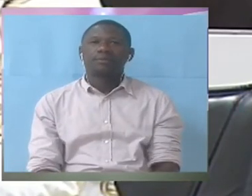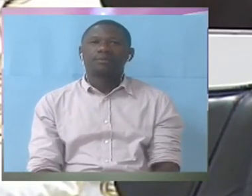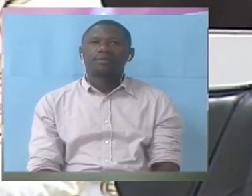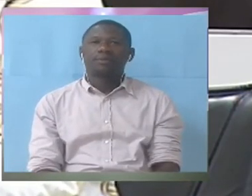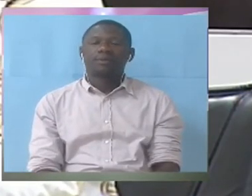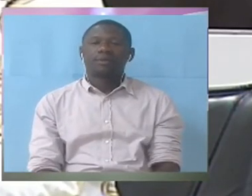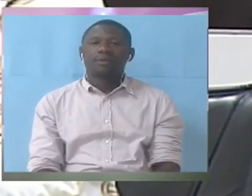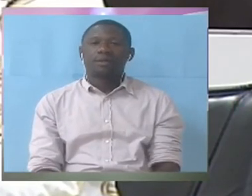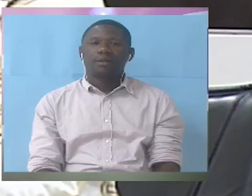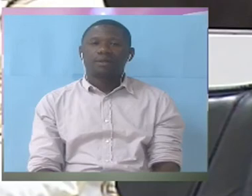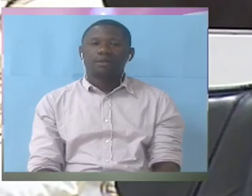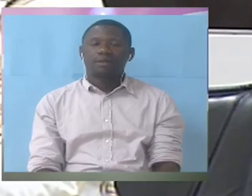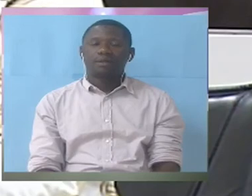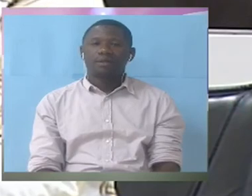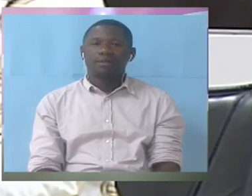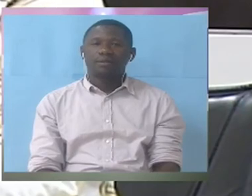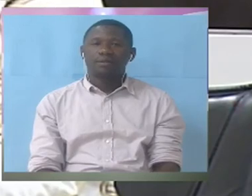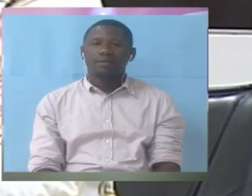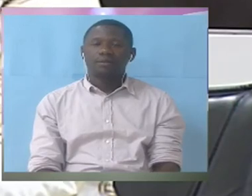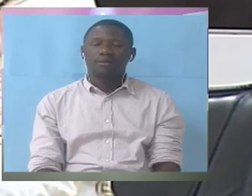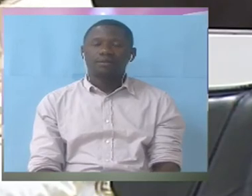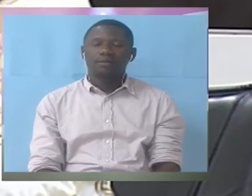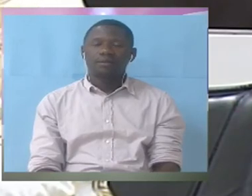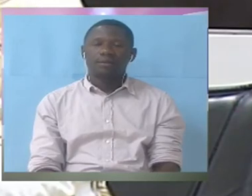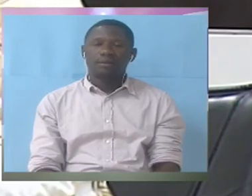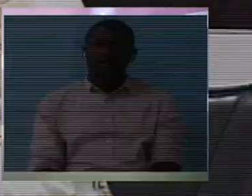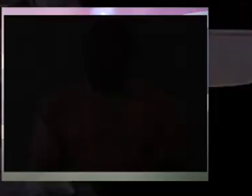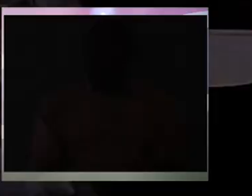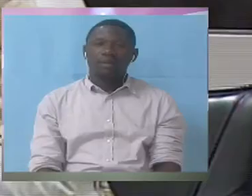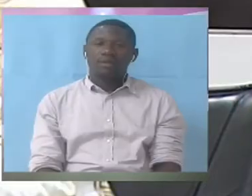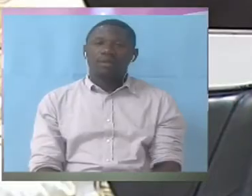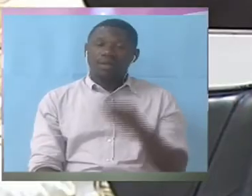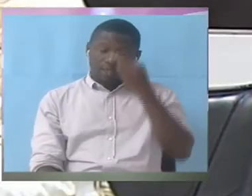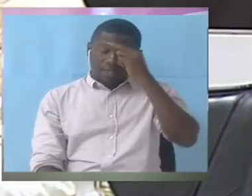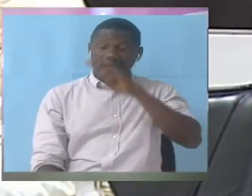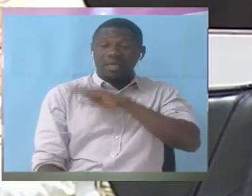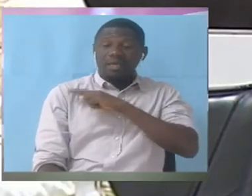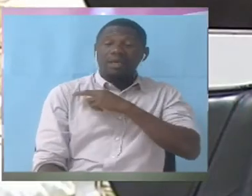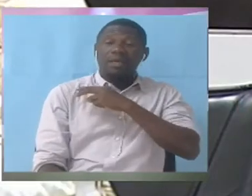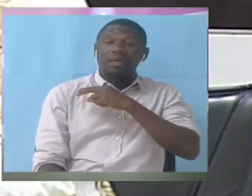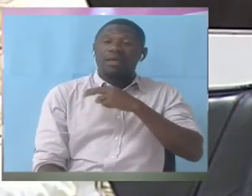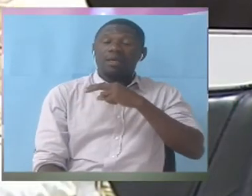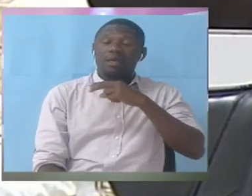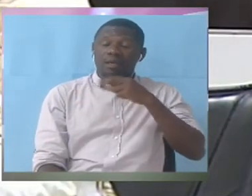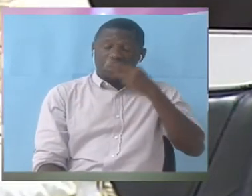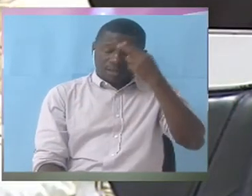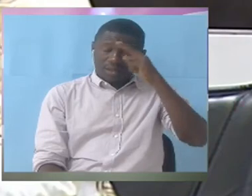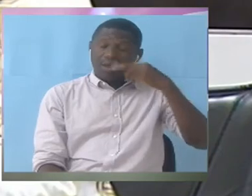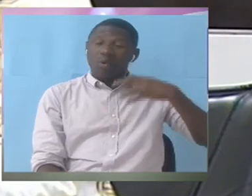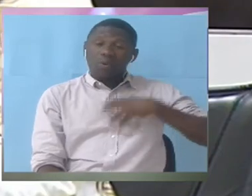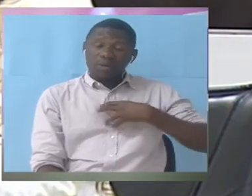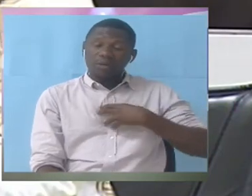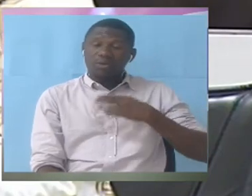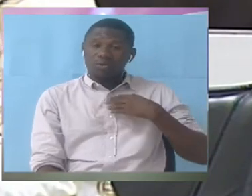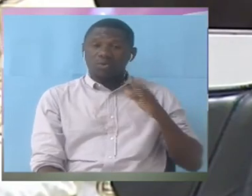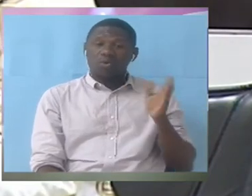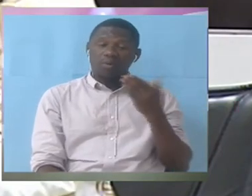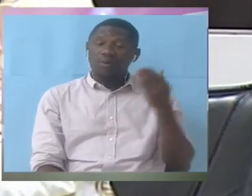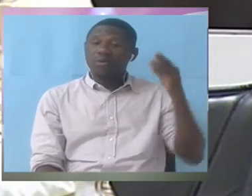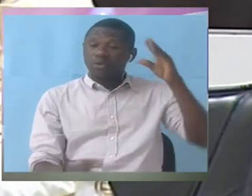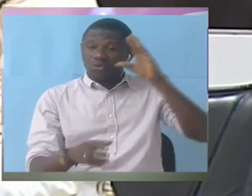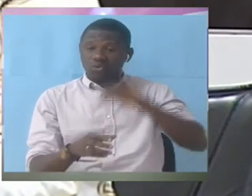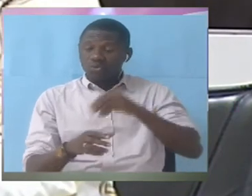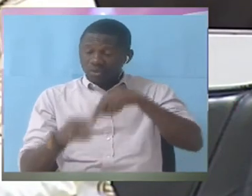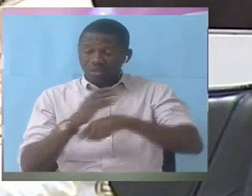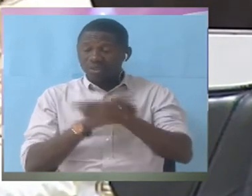He wanted to come and do this in the hospital. And I told him that I would